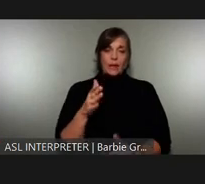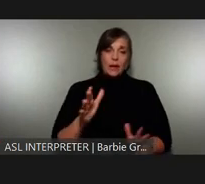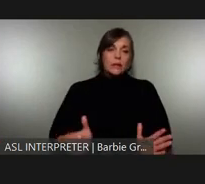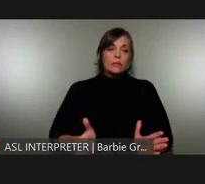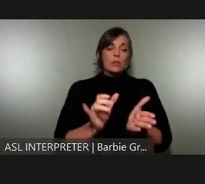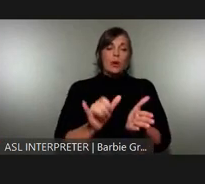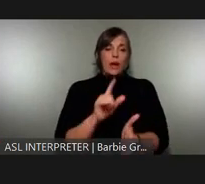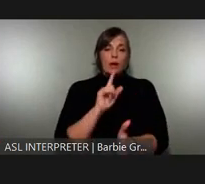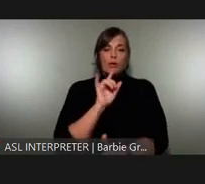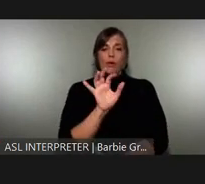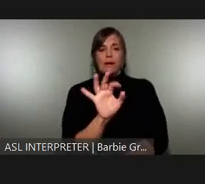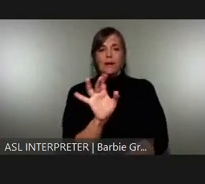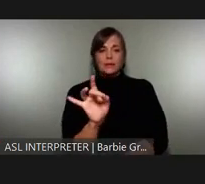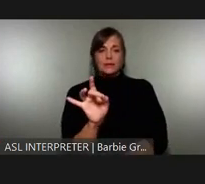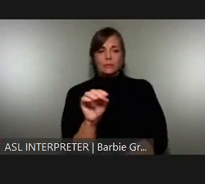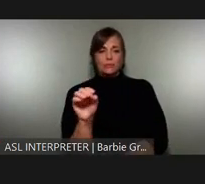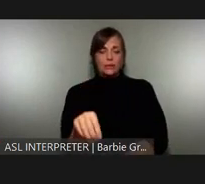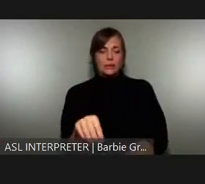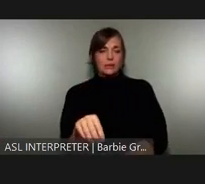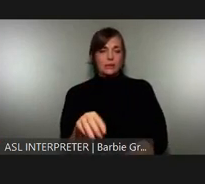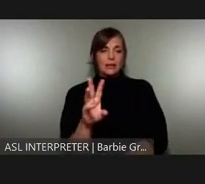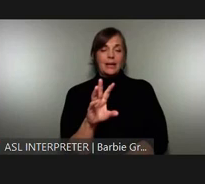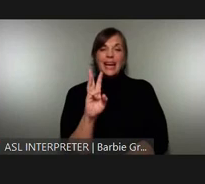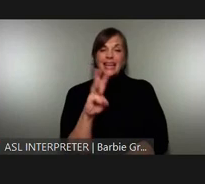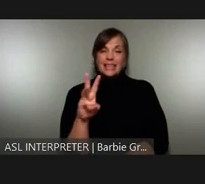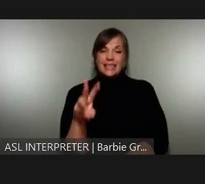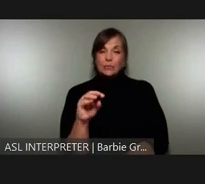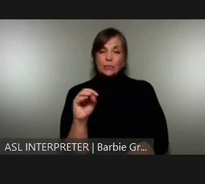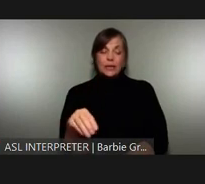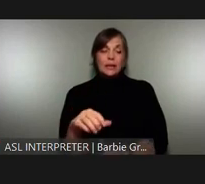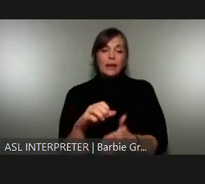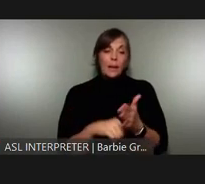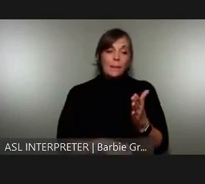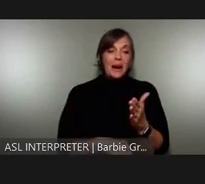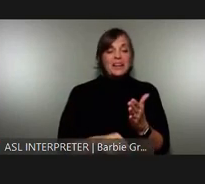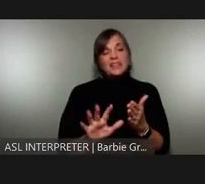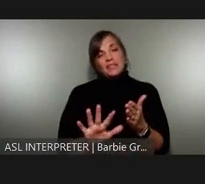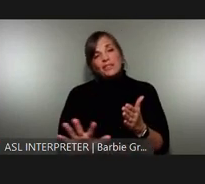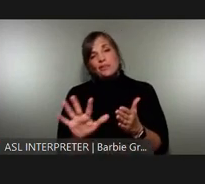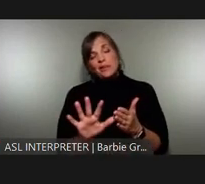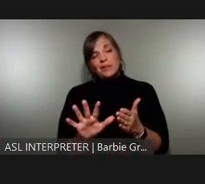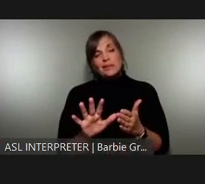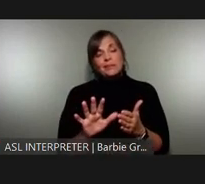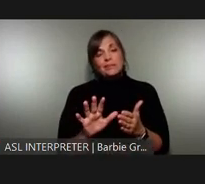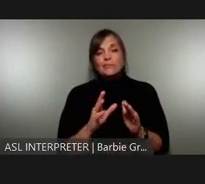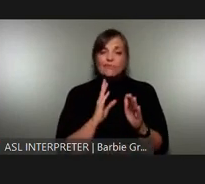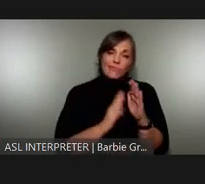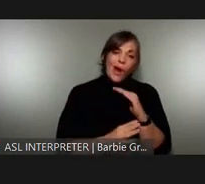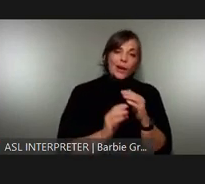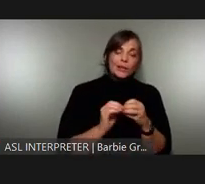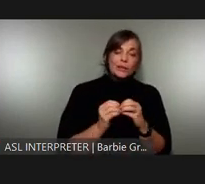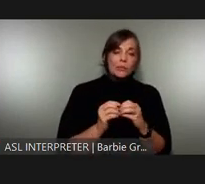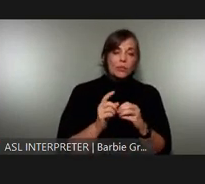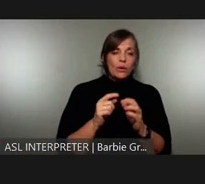1 to 10 are 9s and 10s, was 66% minus a relatively modest number